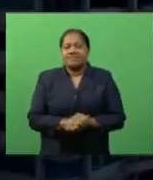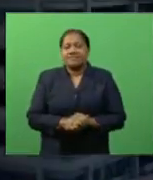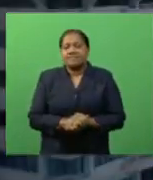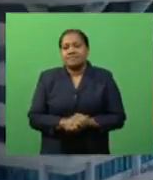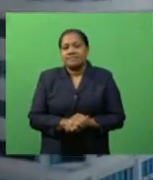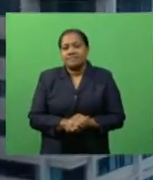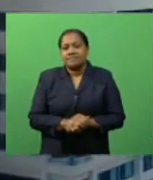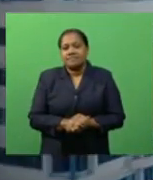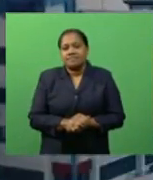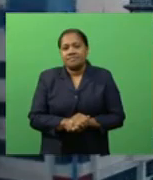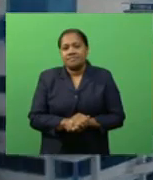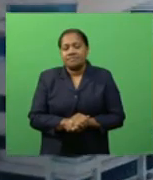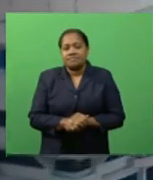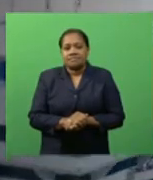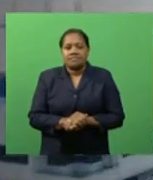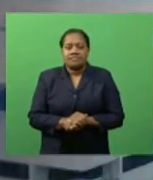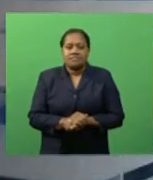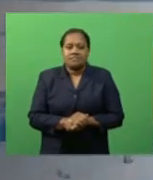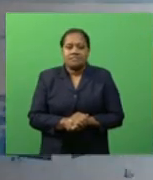stadiums.